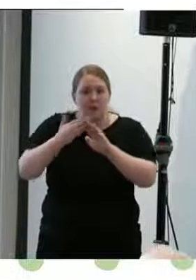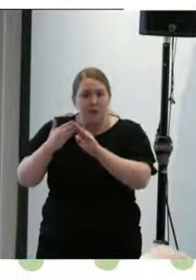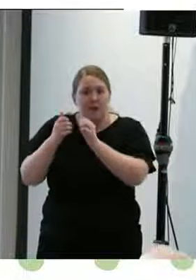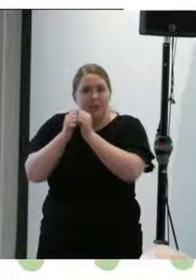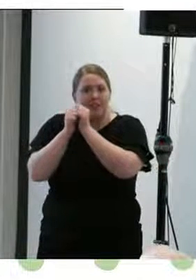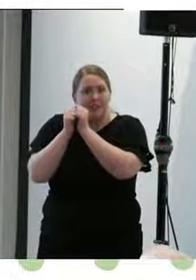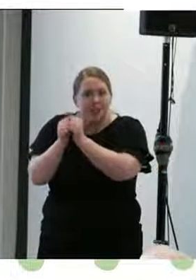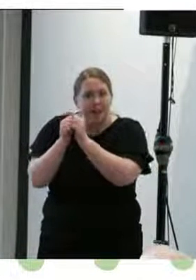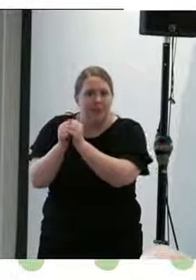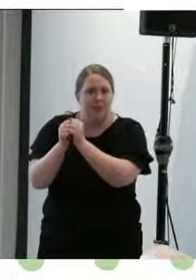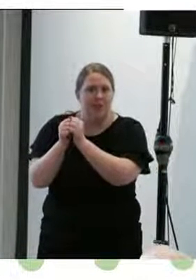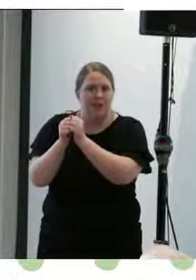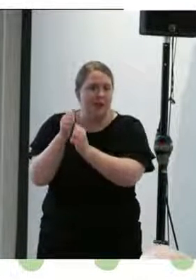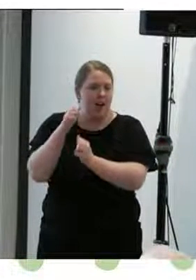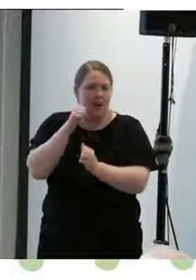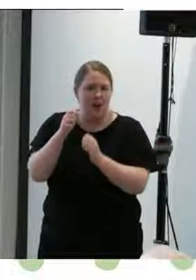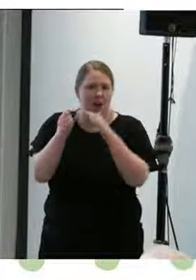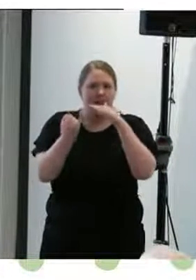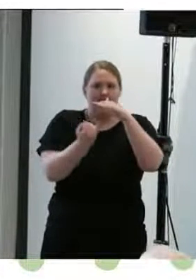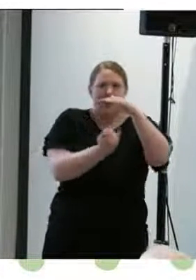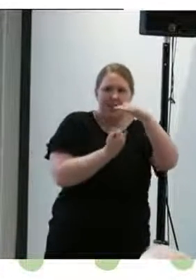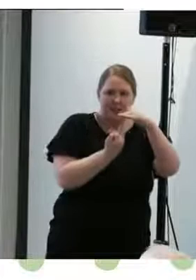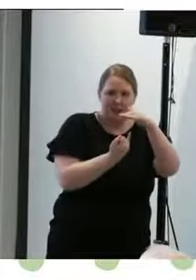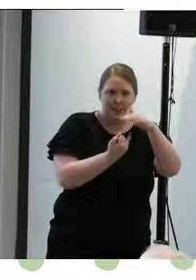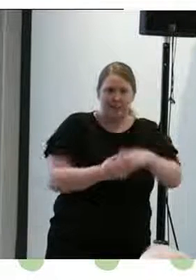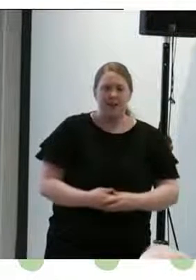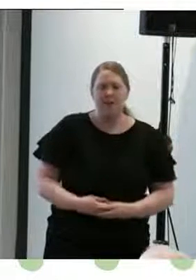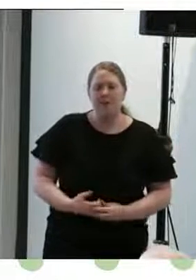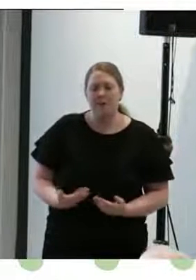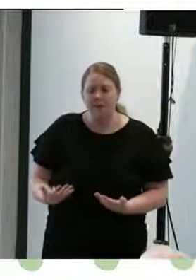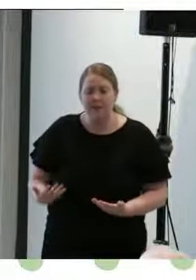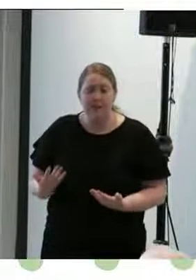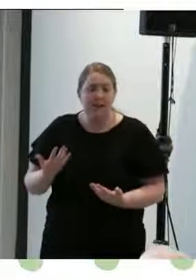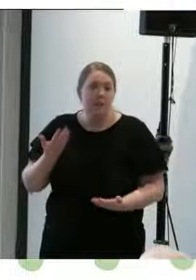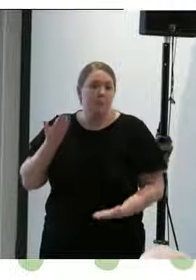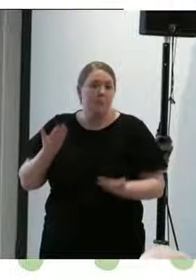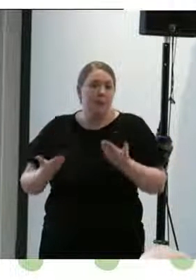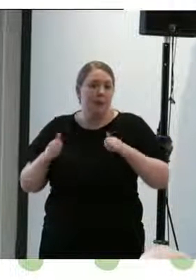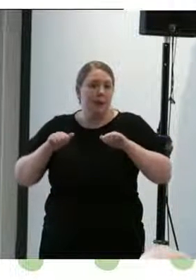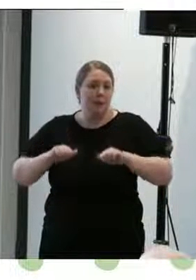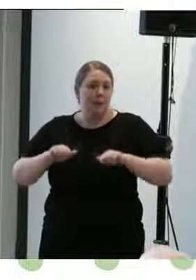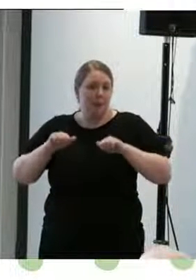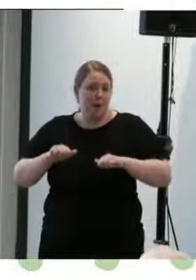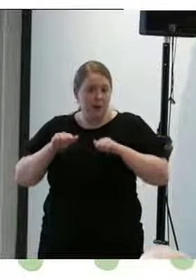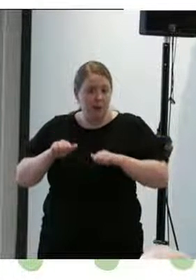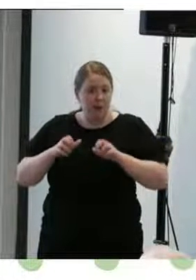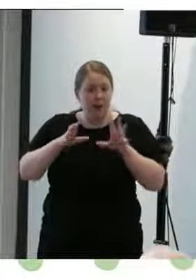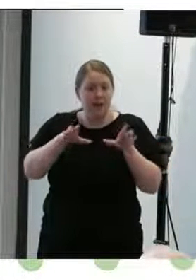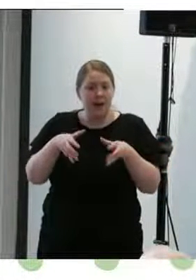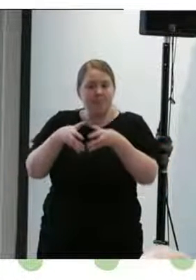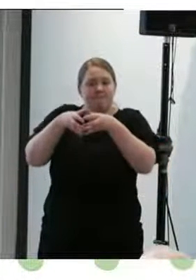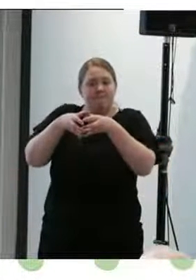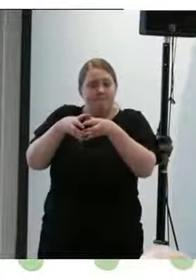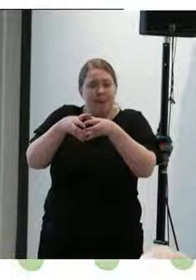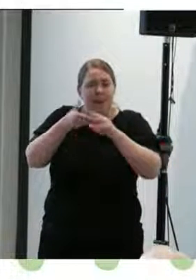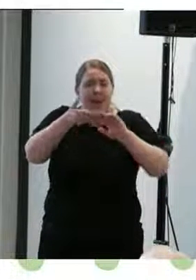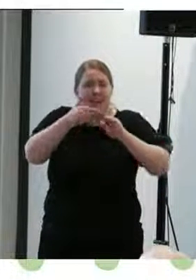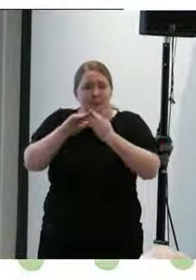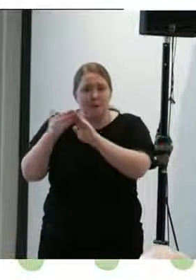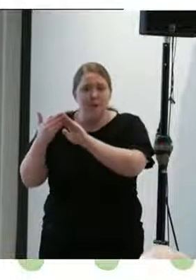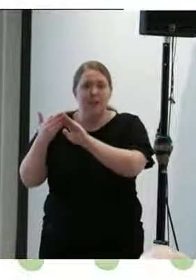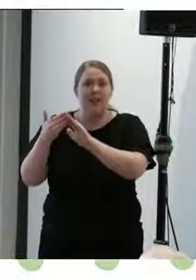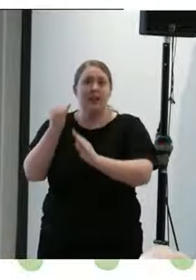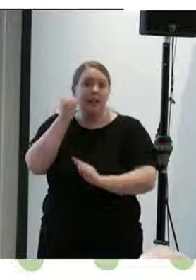than undercut it. So perhaps it's possible that a network of trustworthy community organizers, civic,